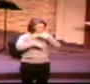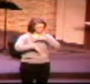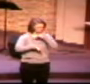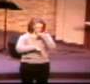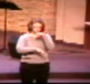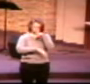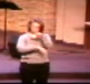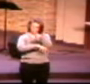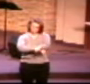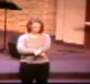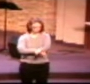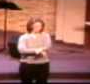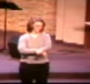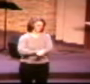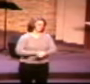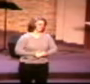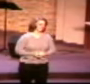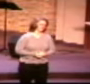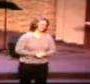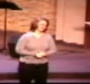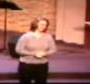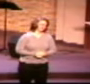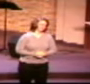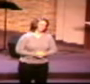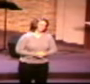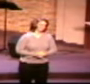darkness did not overcome it.